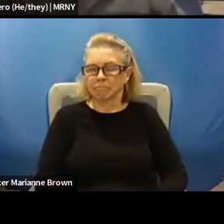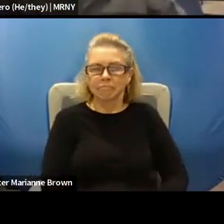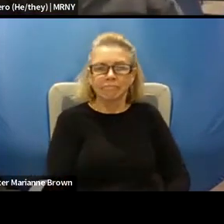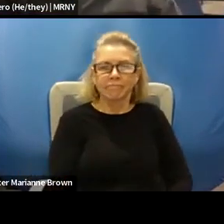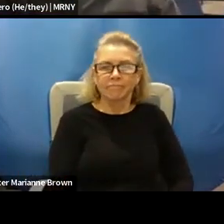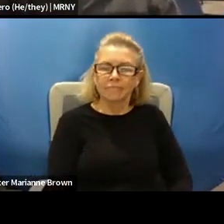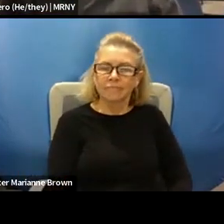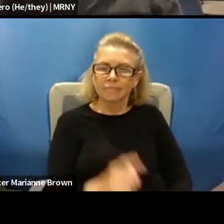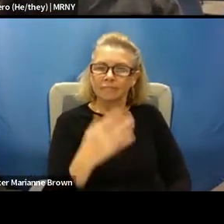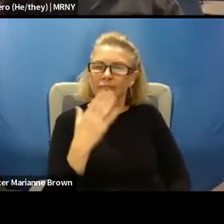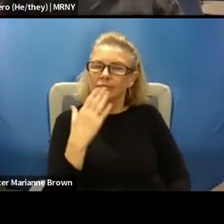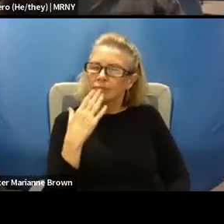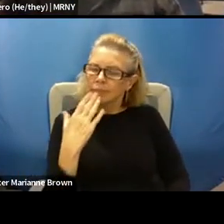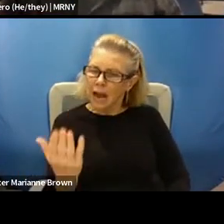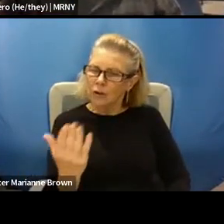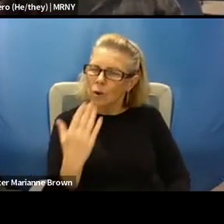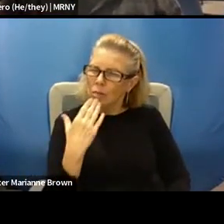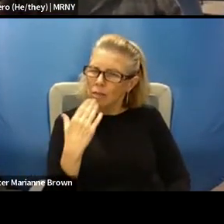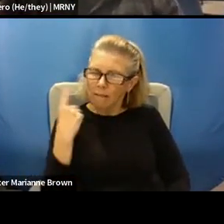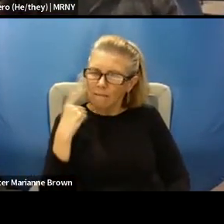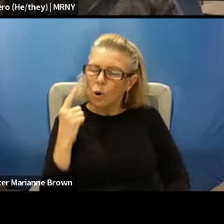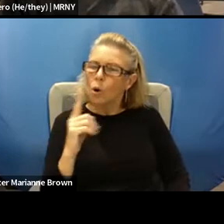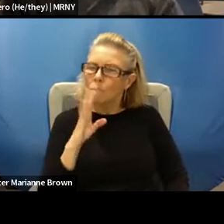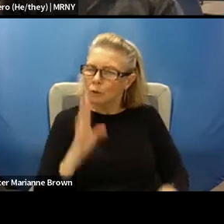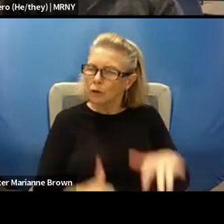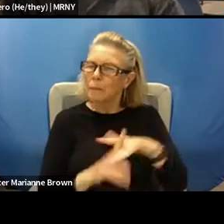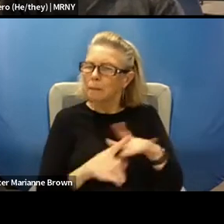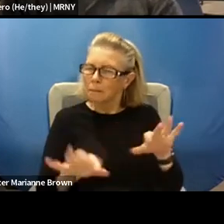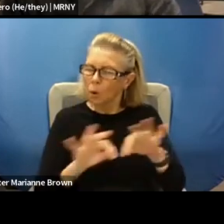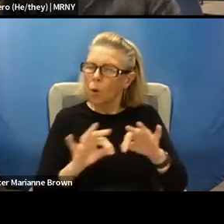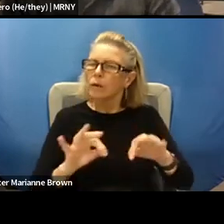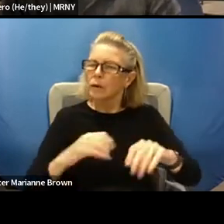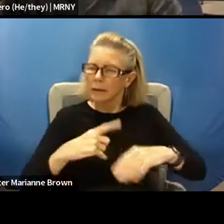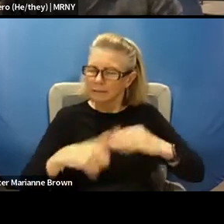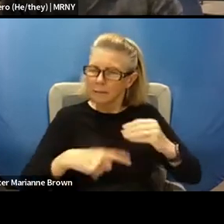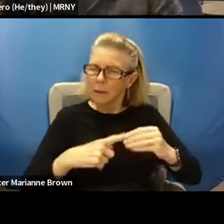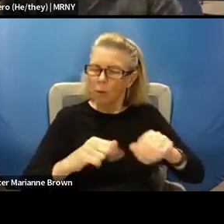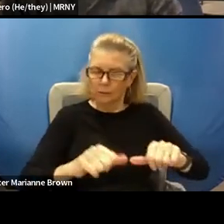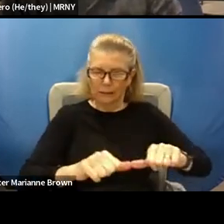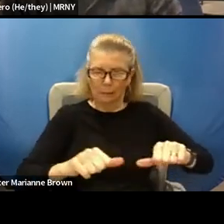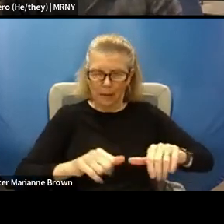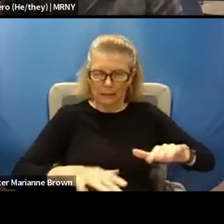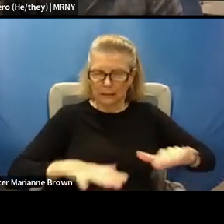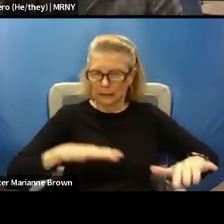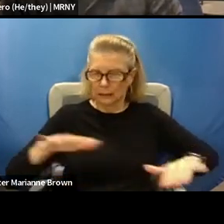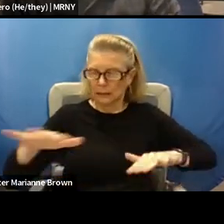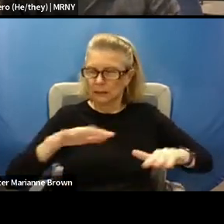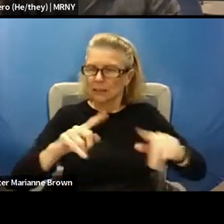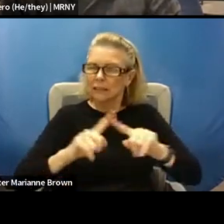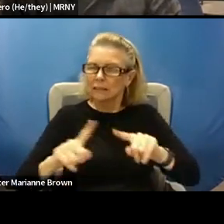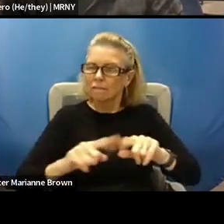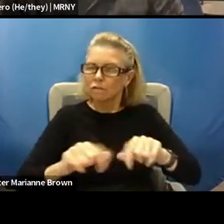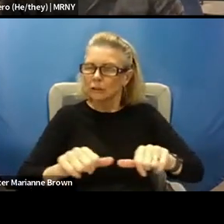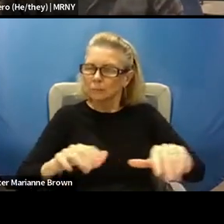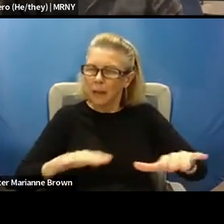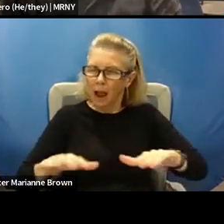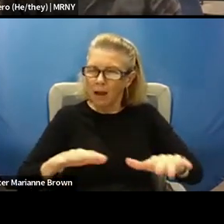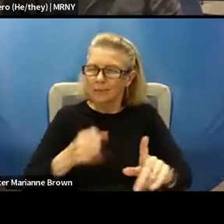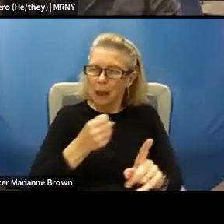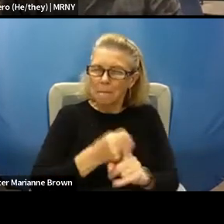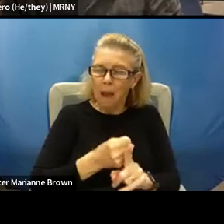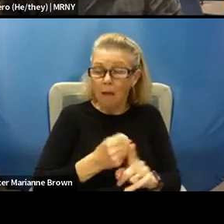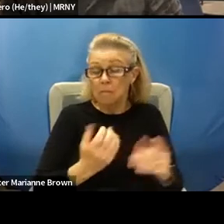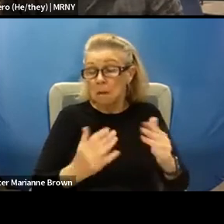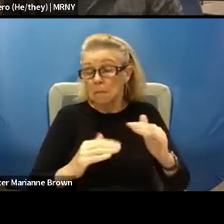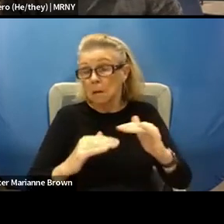Thank you. And thank you for bringing up the importance of the spaces and how different spaces do impact whether it is more or less